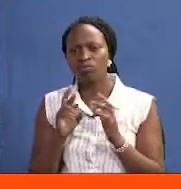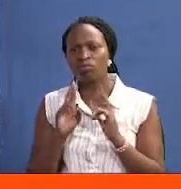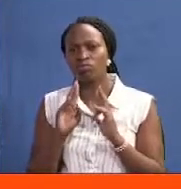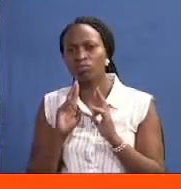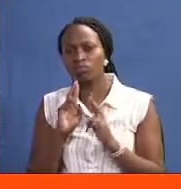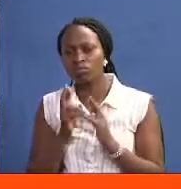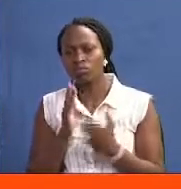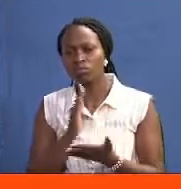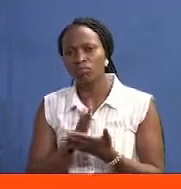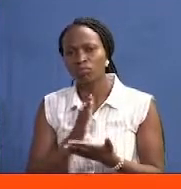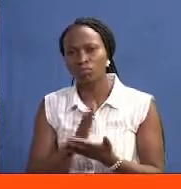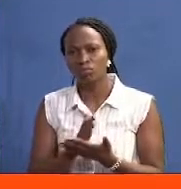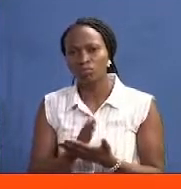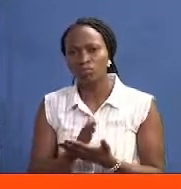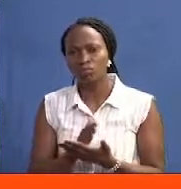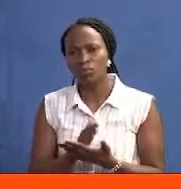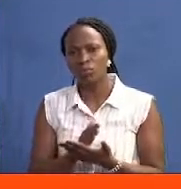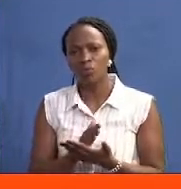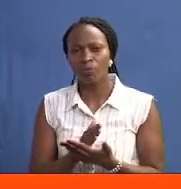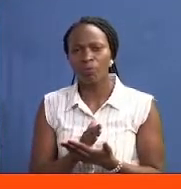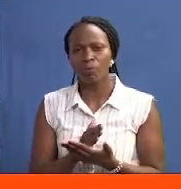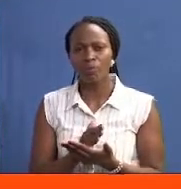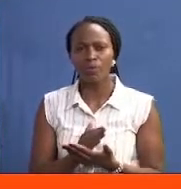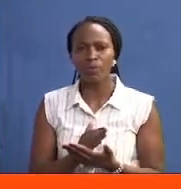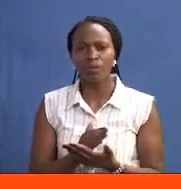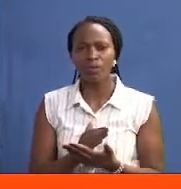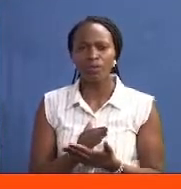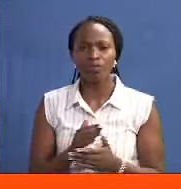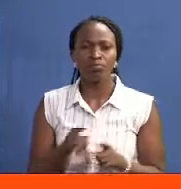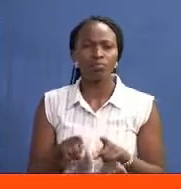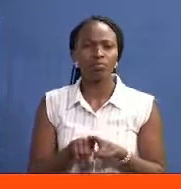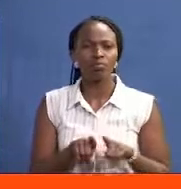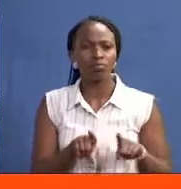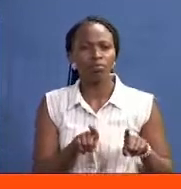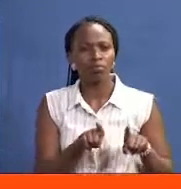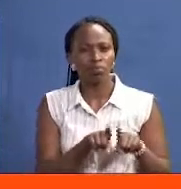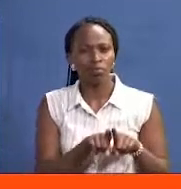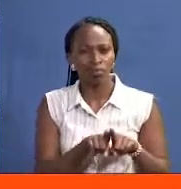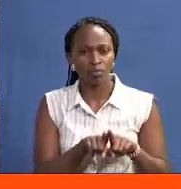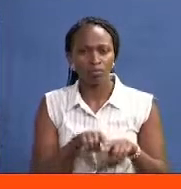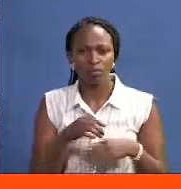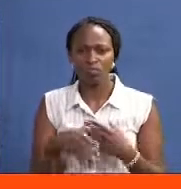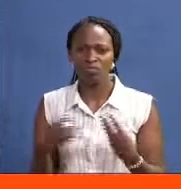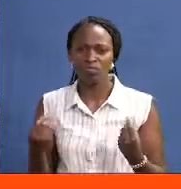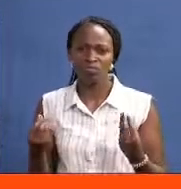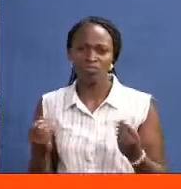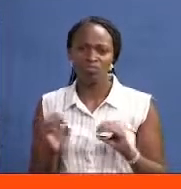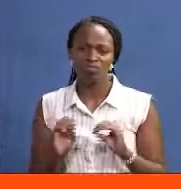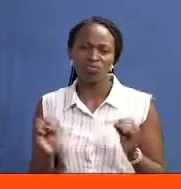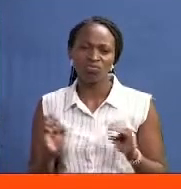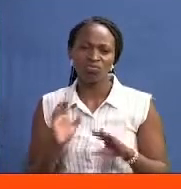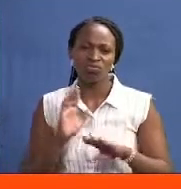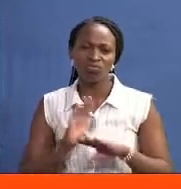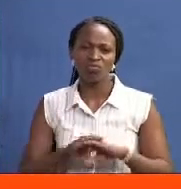therefore, from that perspective, you would also say that it is not really all rosy and it is not all good.